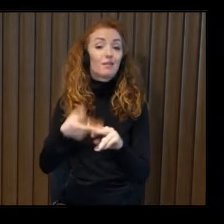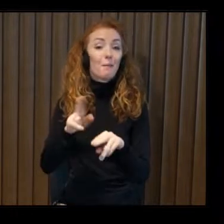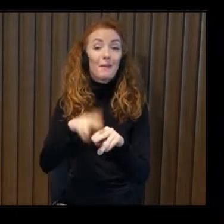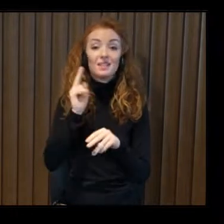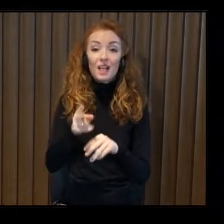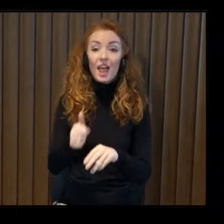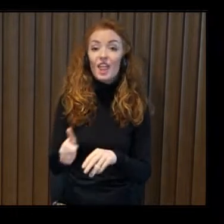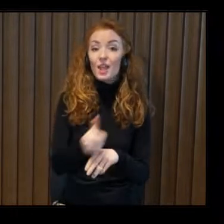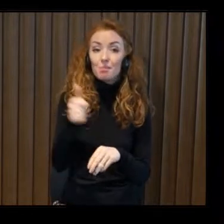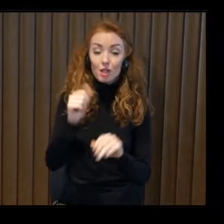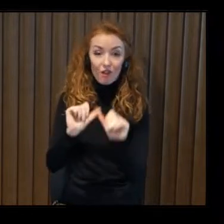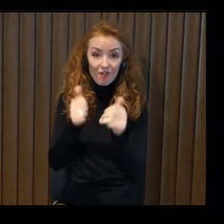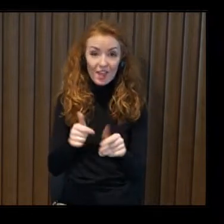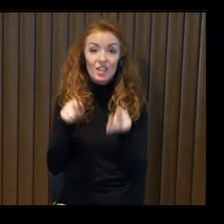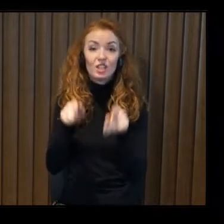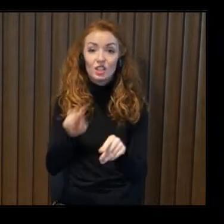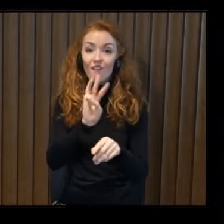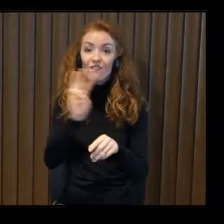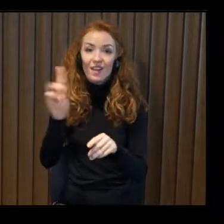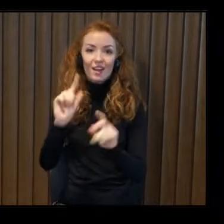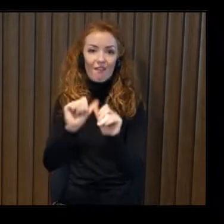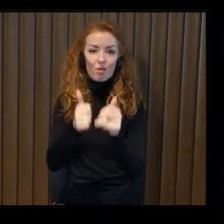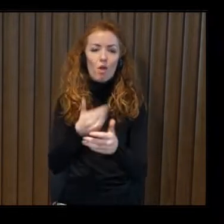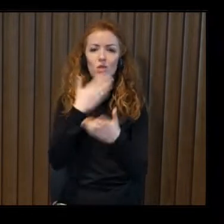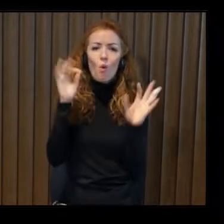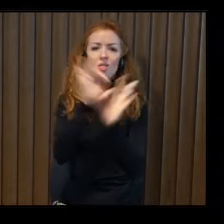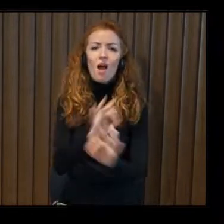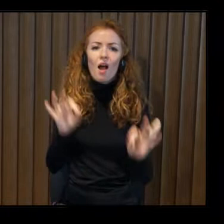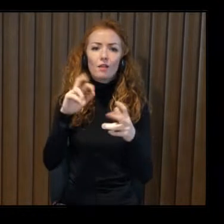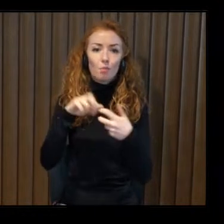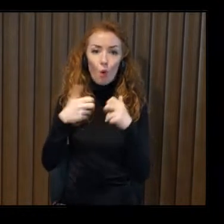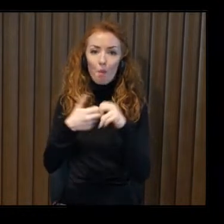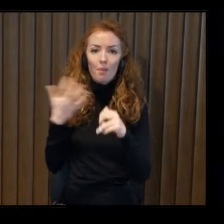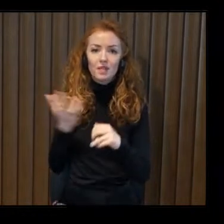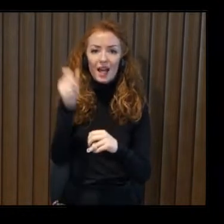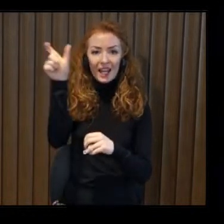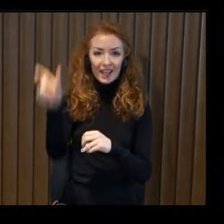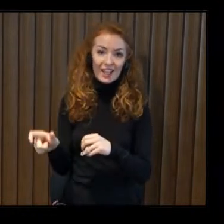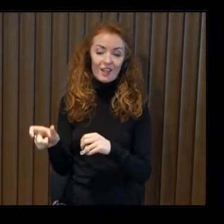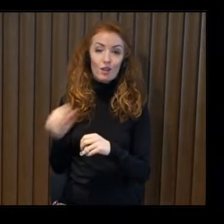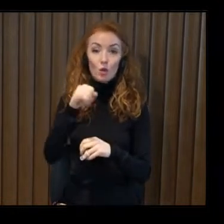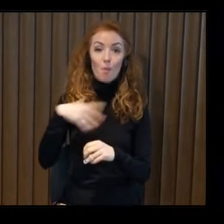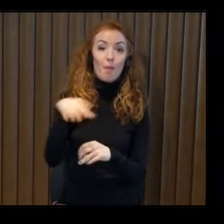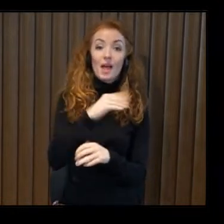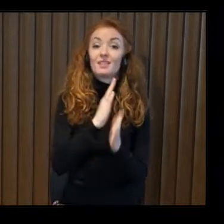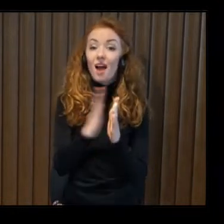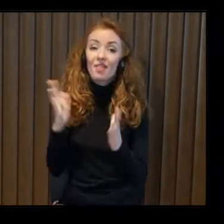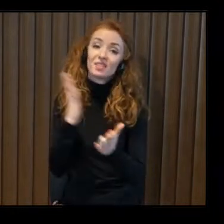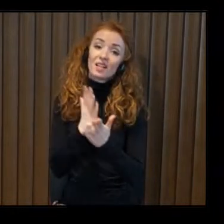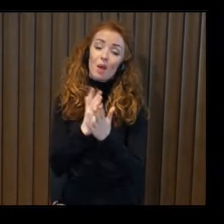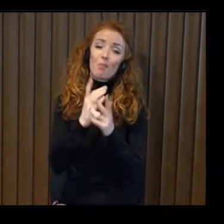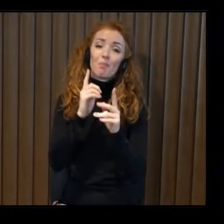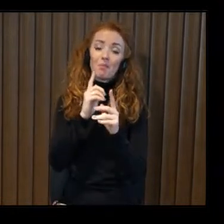to do about the individual. We all exist along a huge diversity of experiences and abilities.